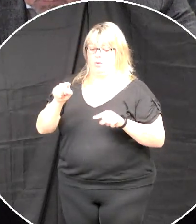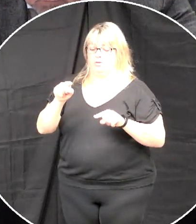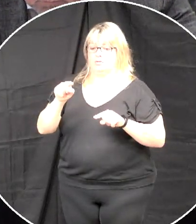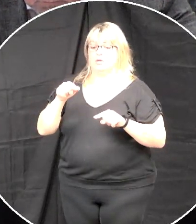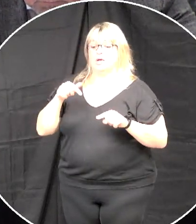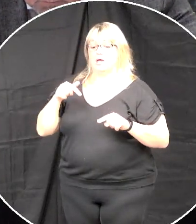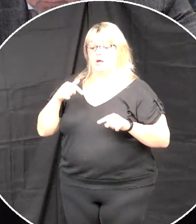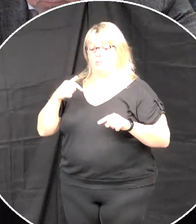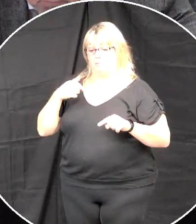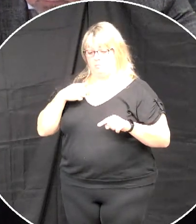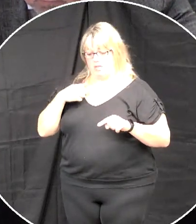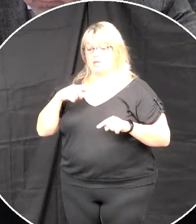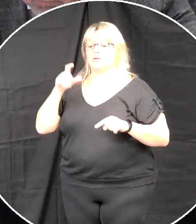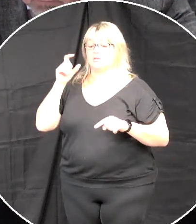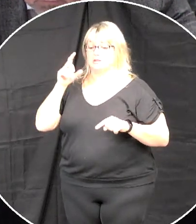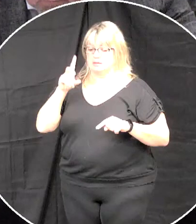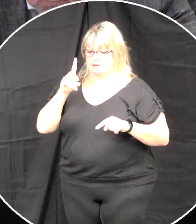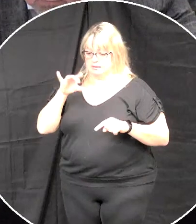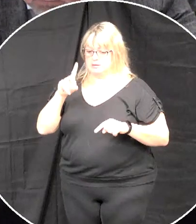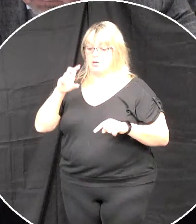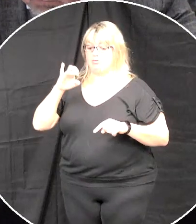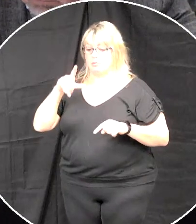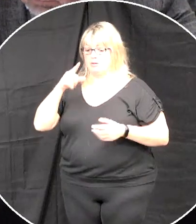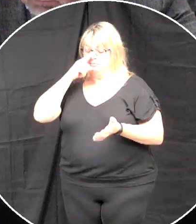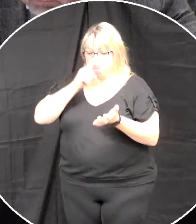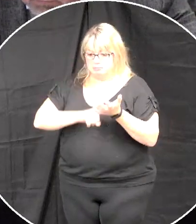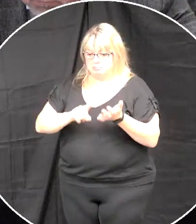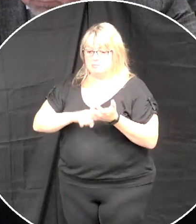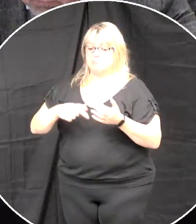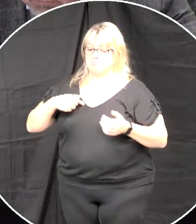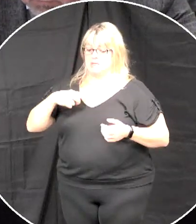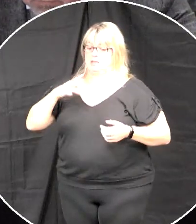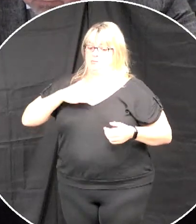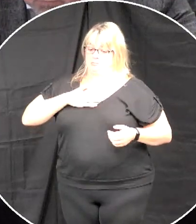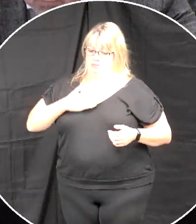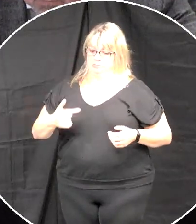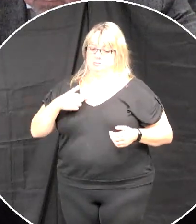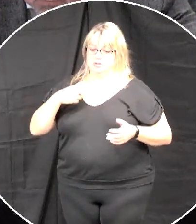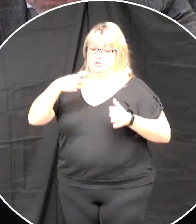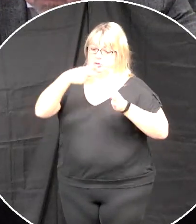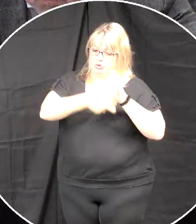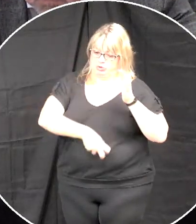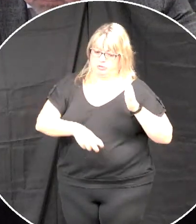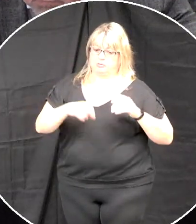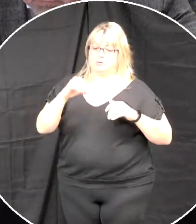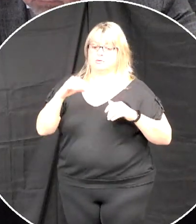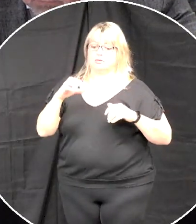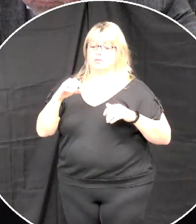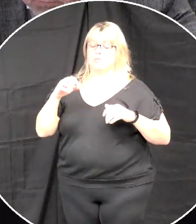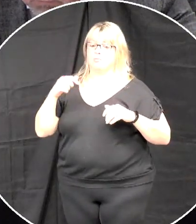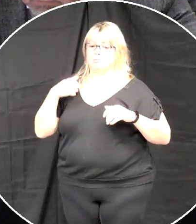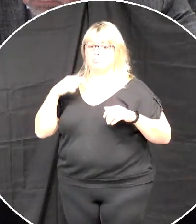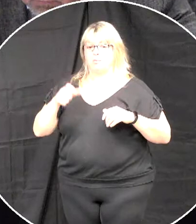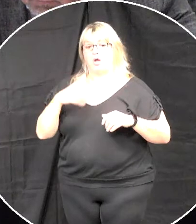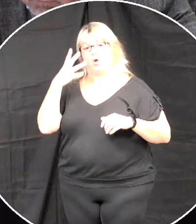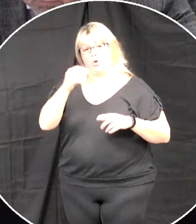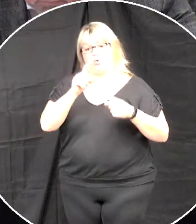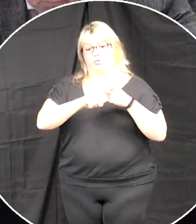that they are subject to a criminal investigation, have been charged or convicted with a criminal offense to the Human Resources